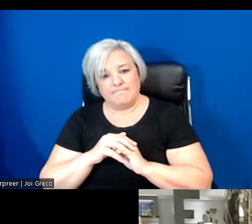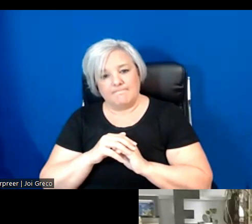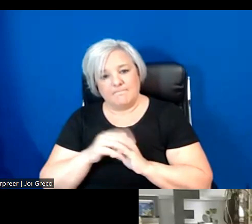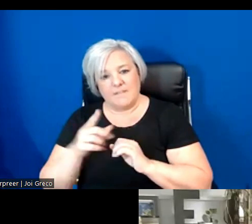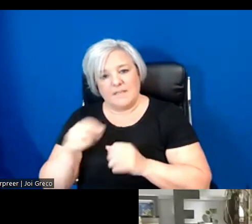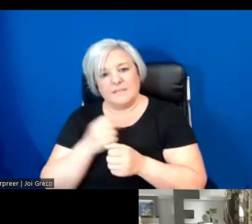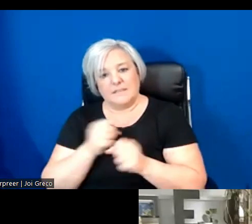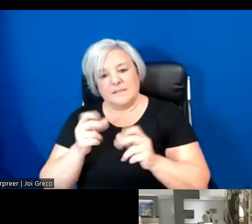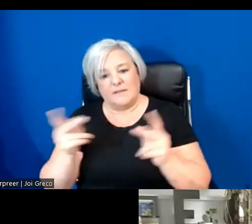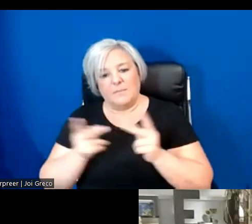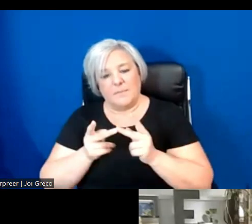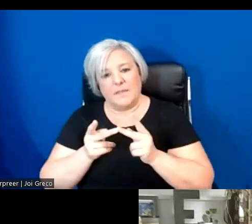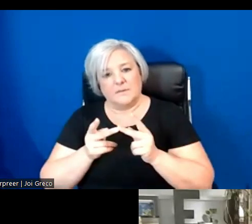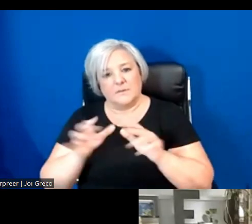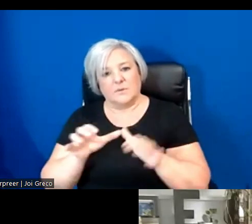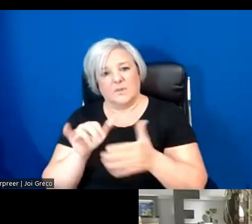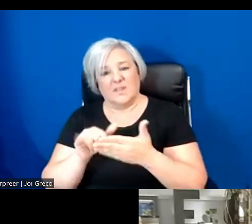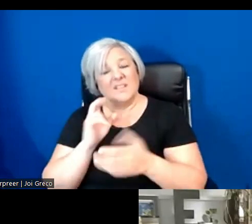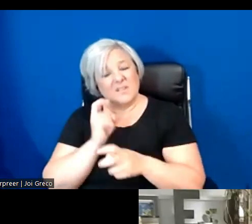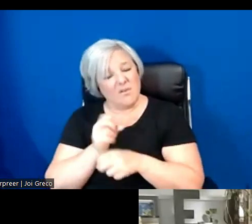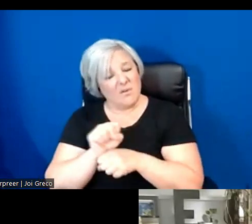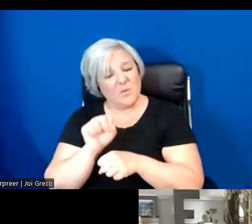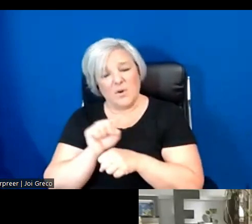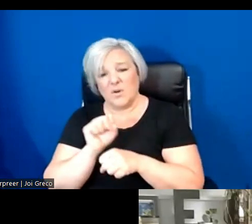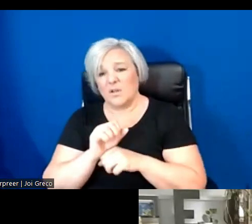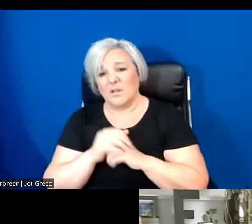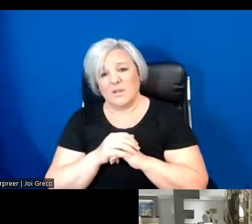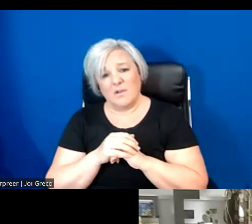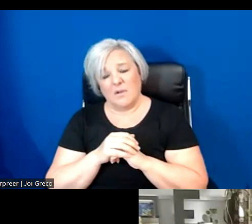safe place to do that, because it's hard work.